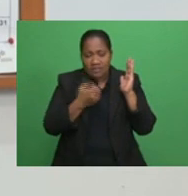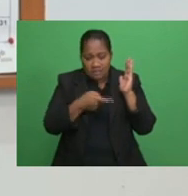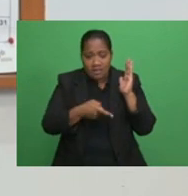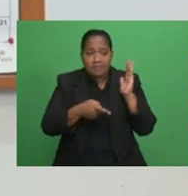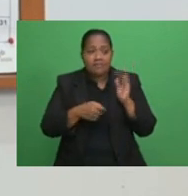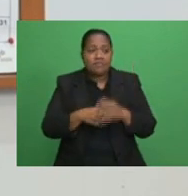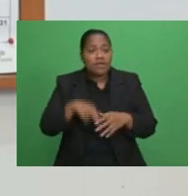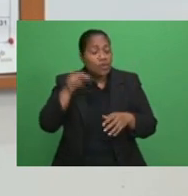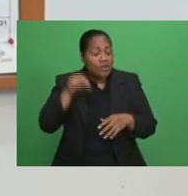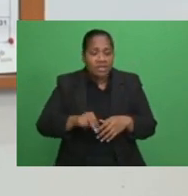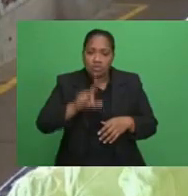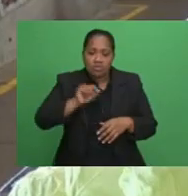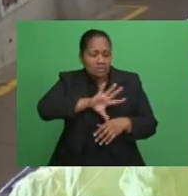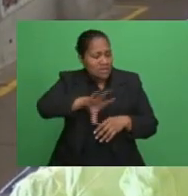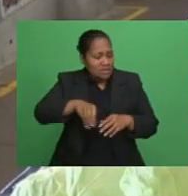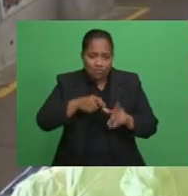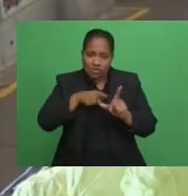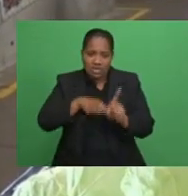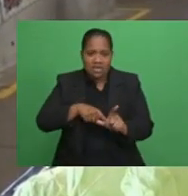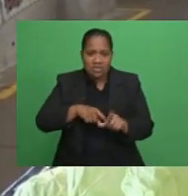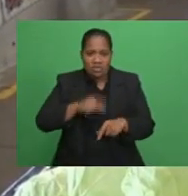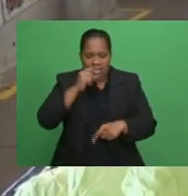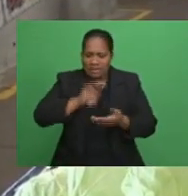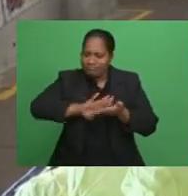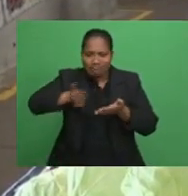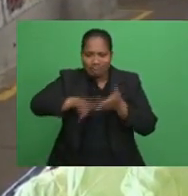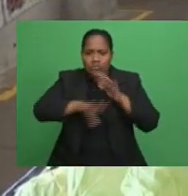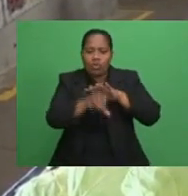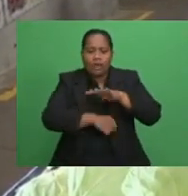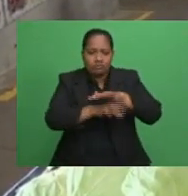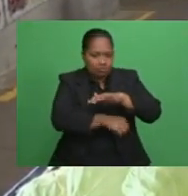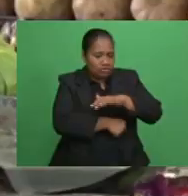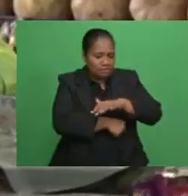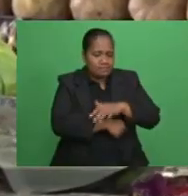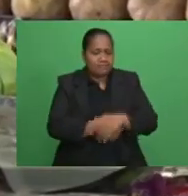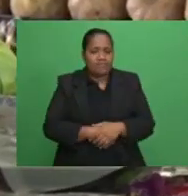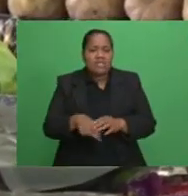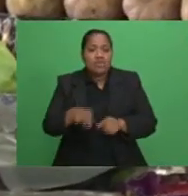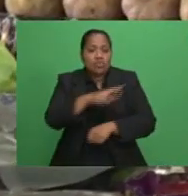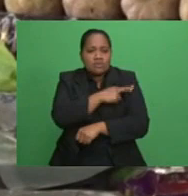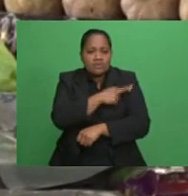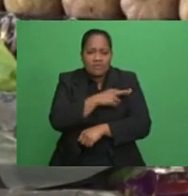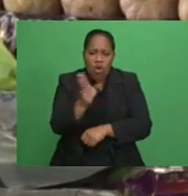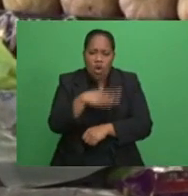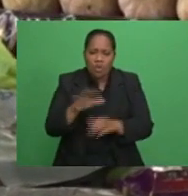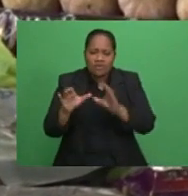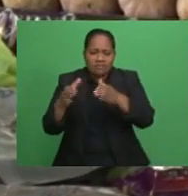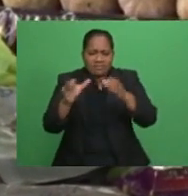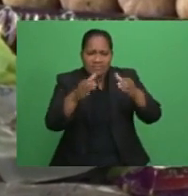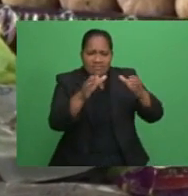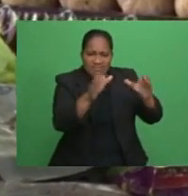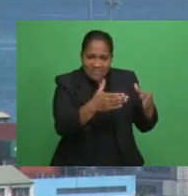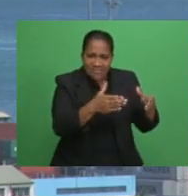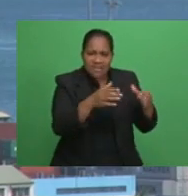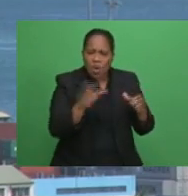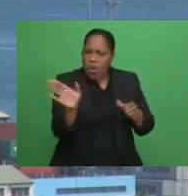need to do every year. The minister says it is the responsibility of all sectors, departments and